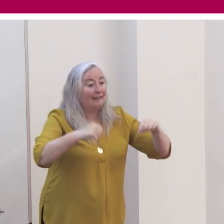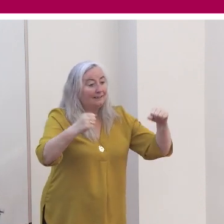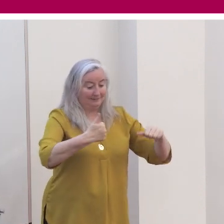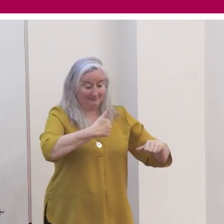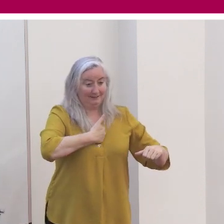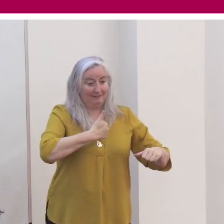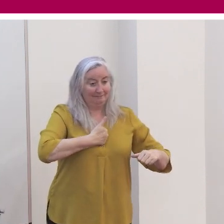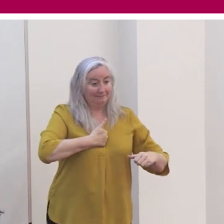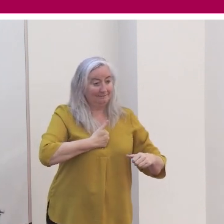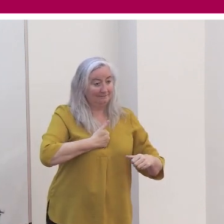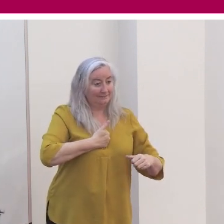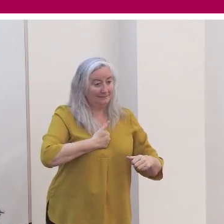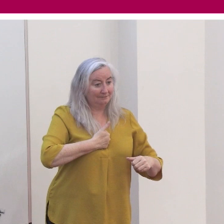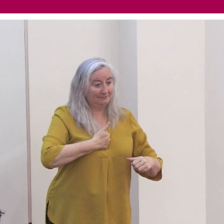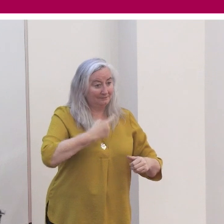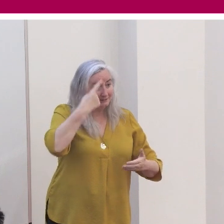was not exhaustive.